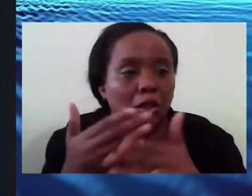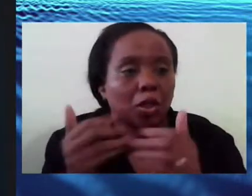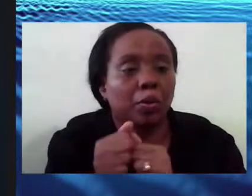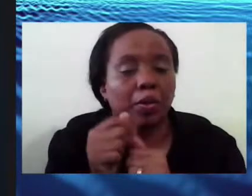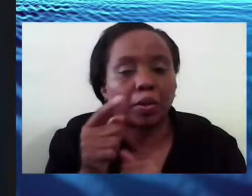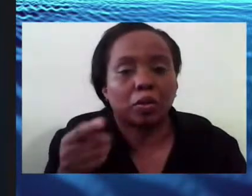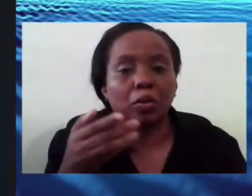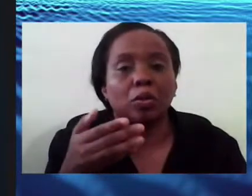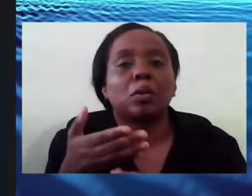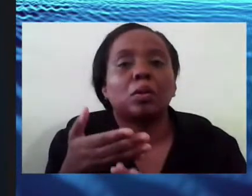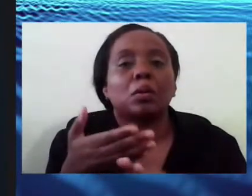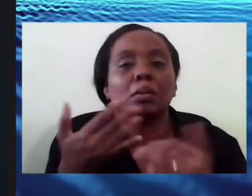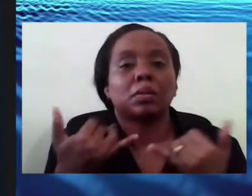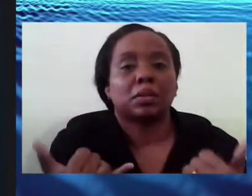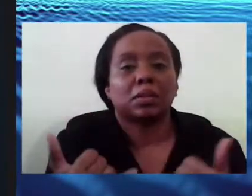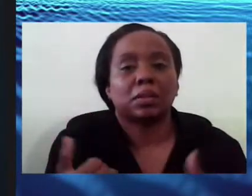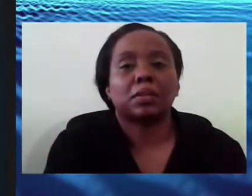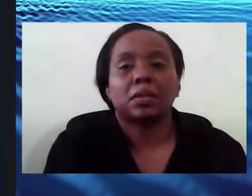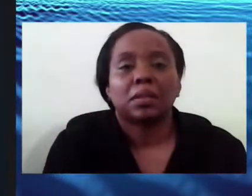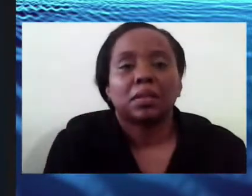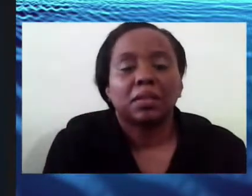end of the day.